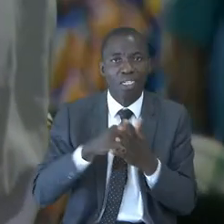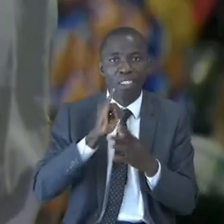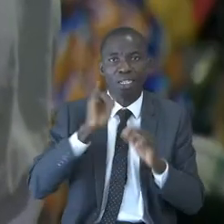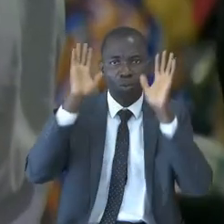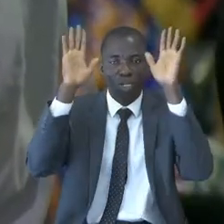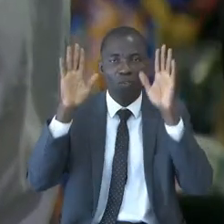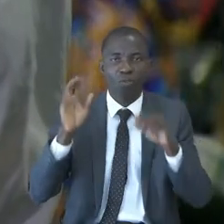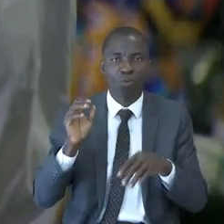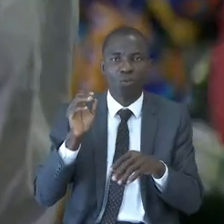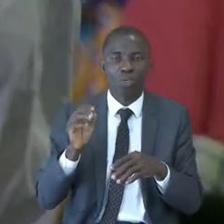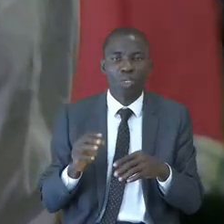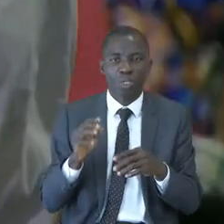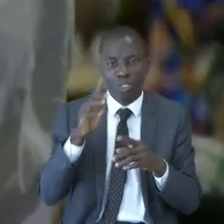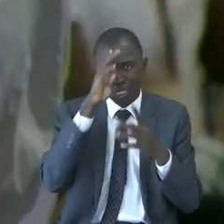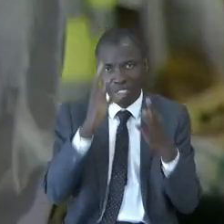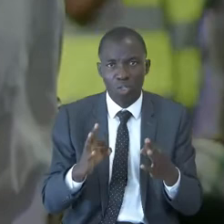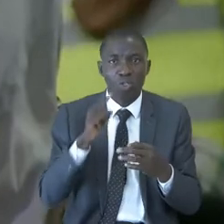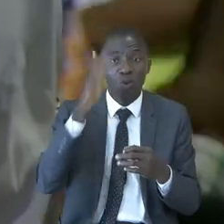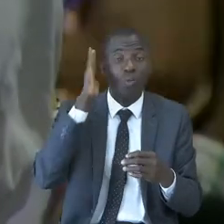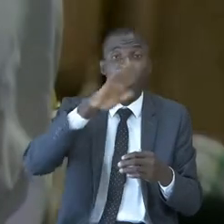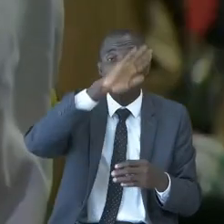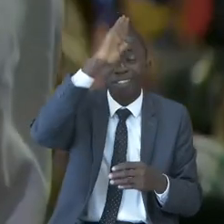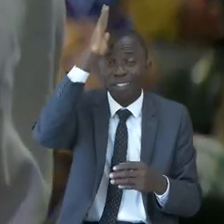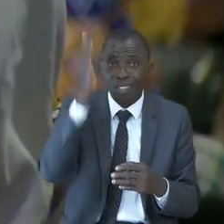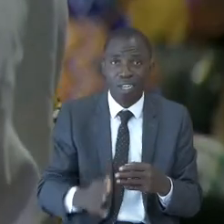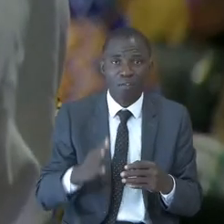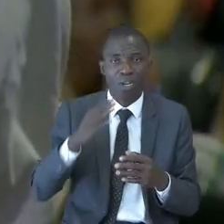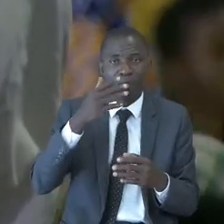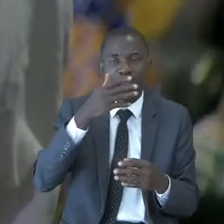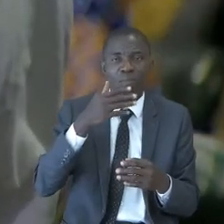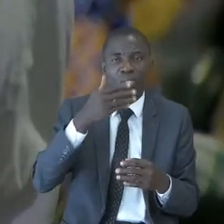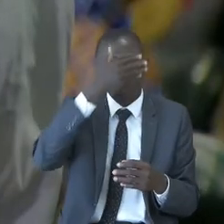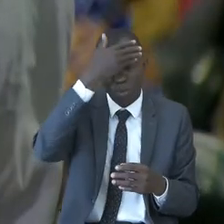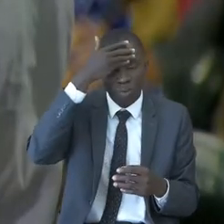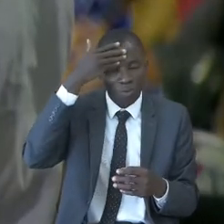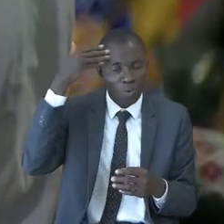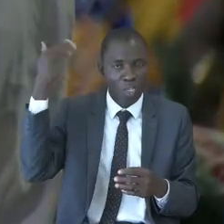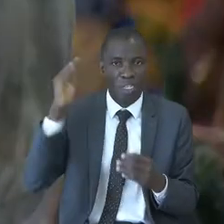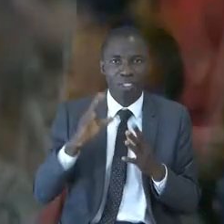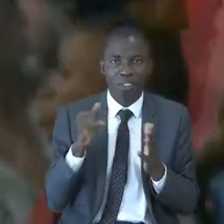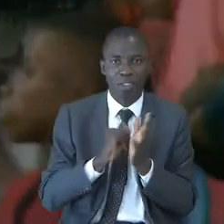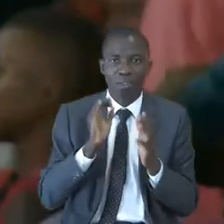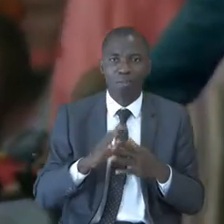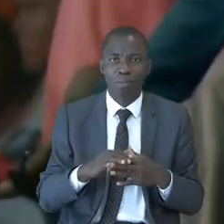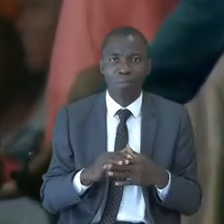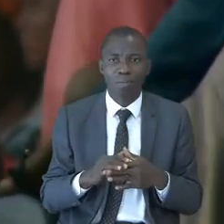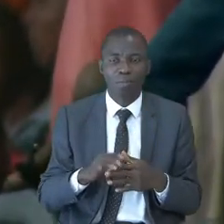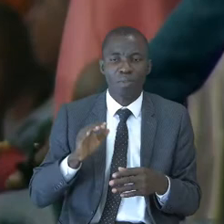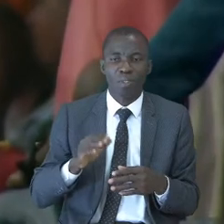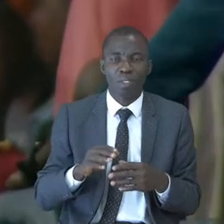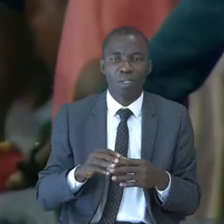decision. You will never forget. Our counselors, you